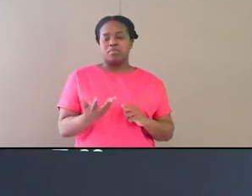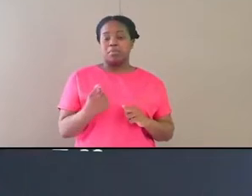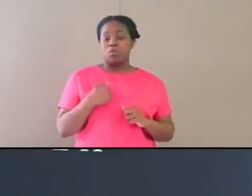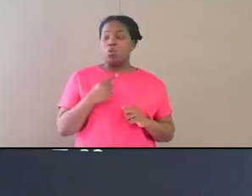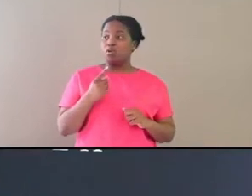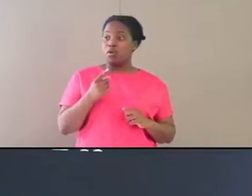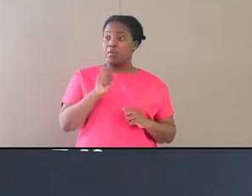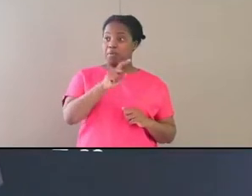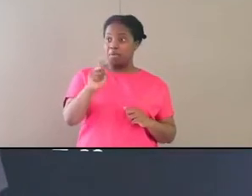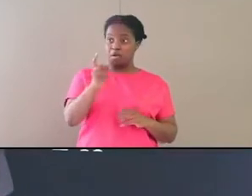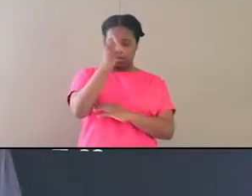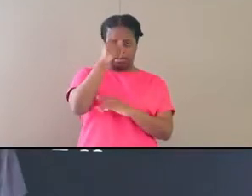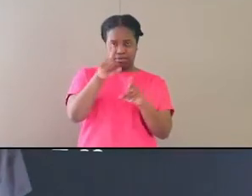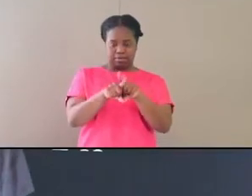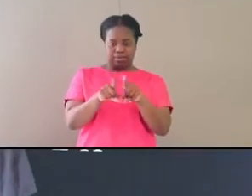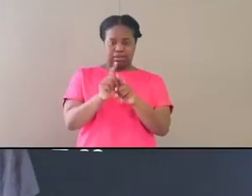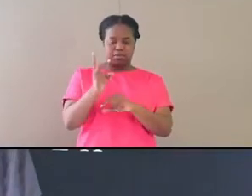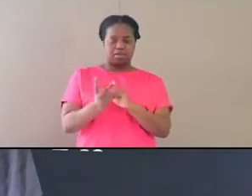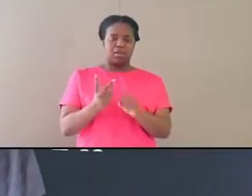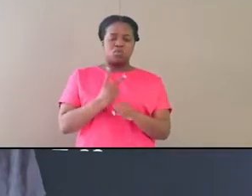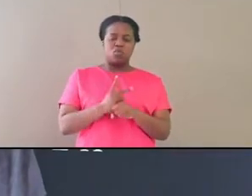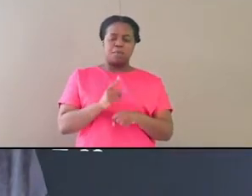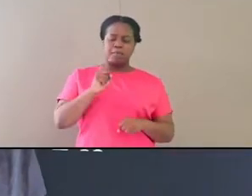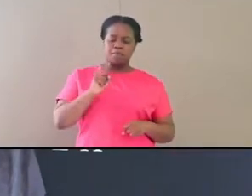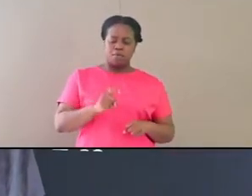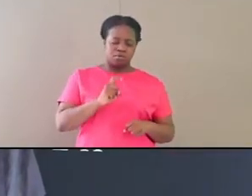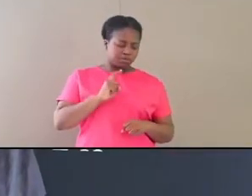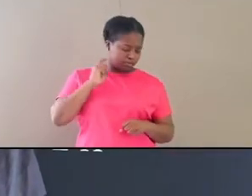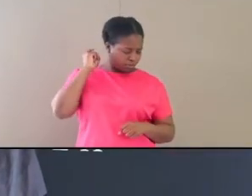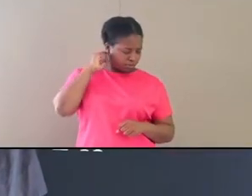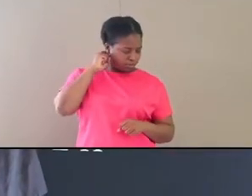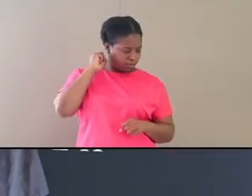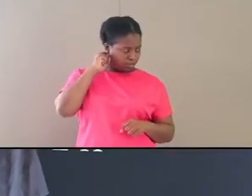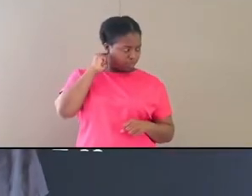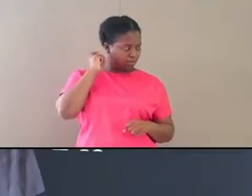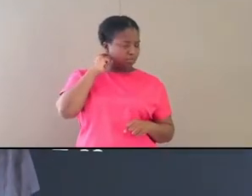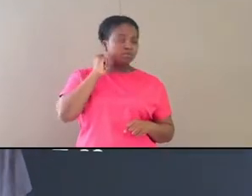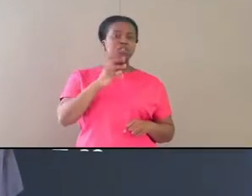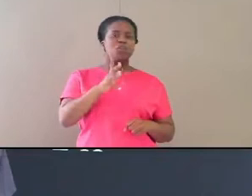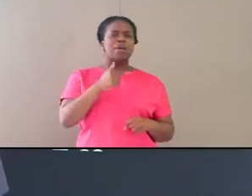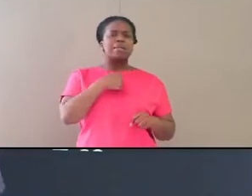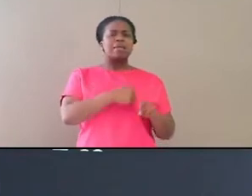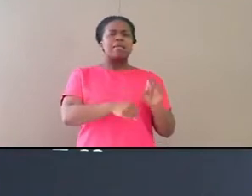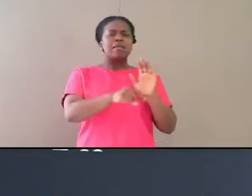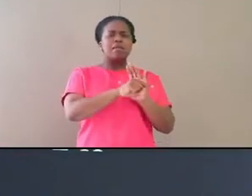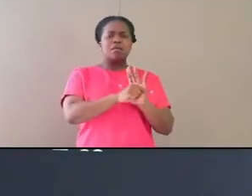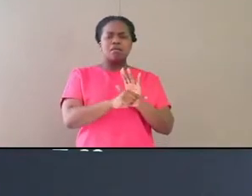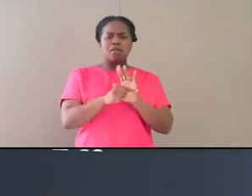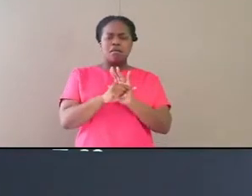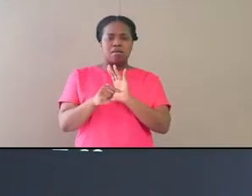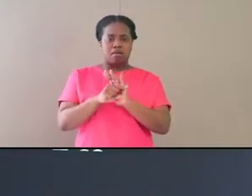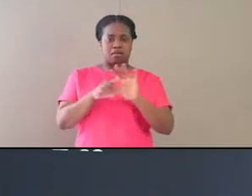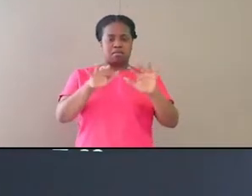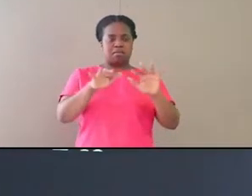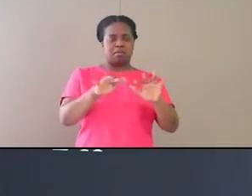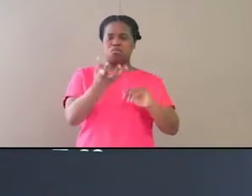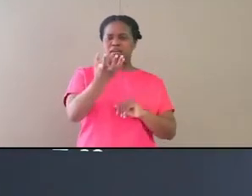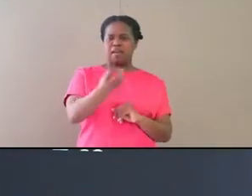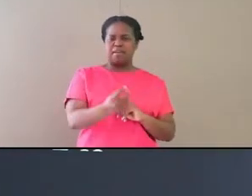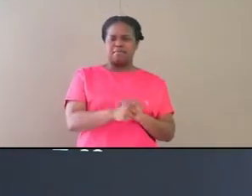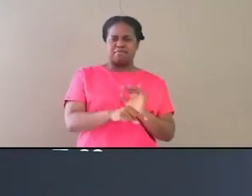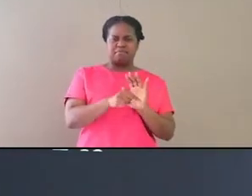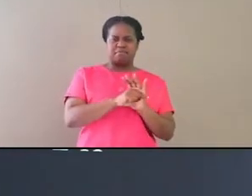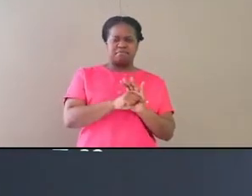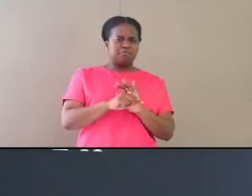repeat what other people say, but we must be cognizant of these negative views that people have, and in